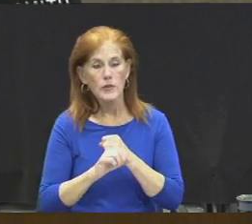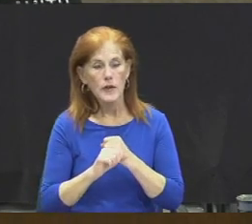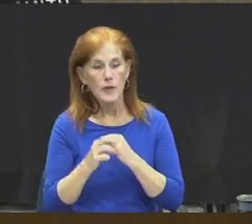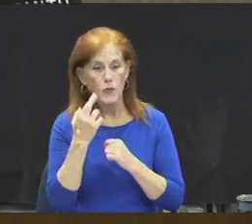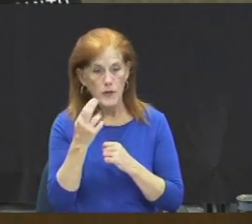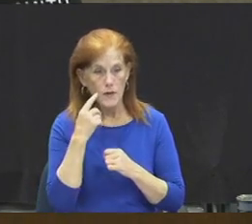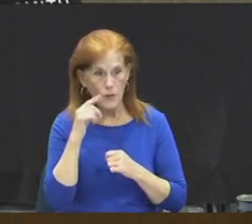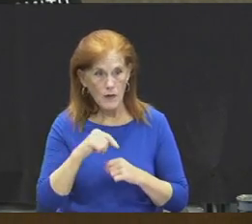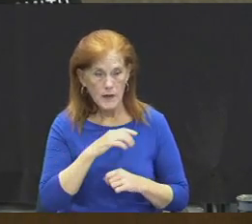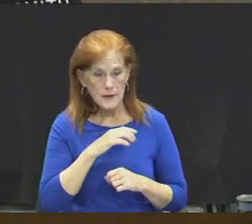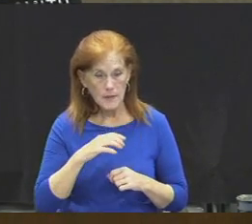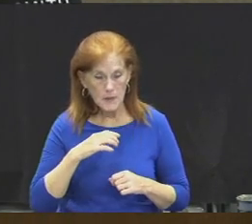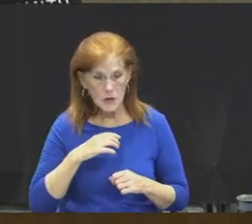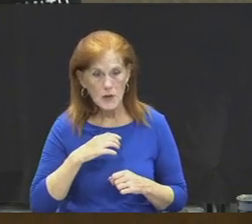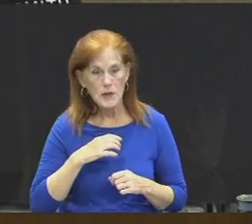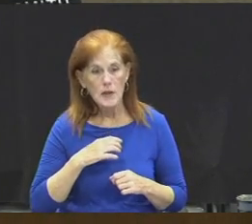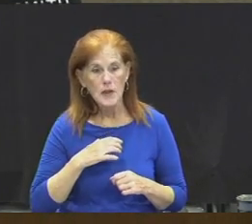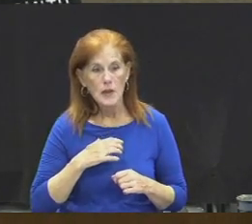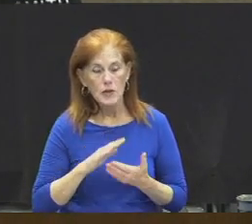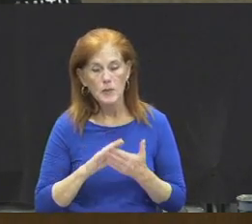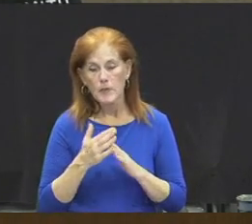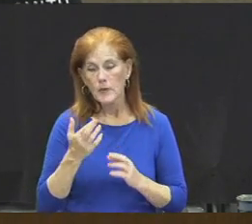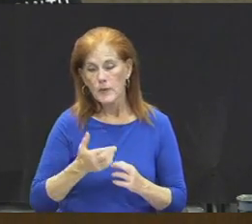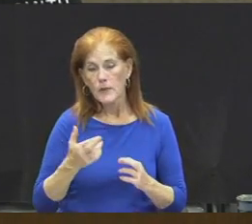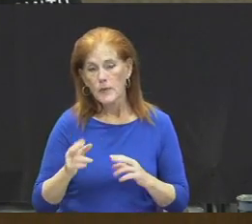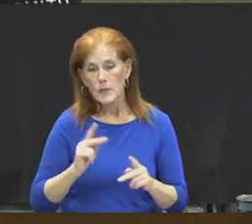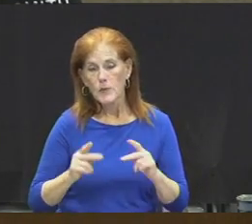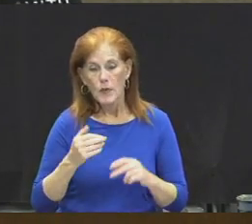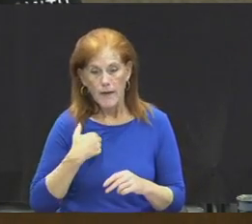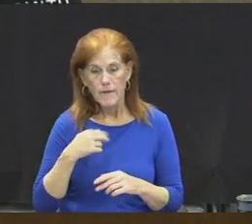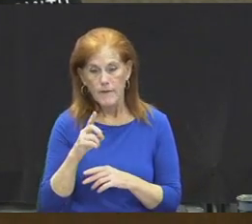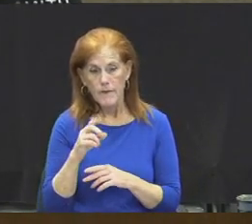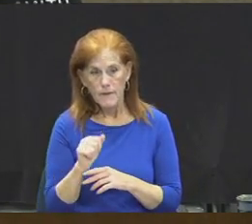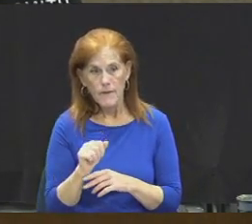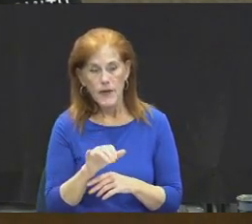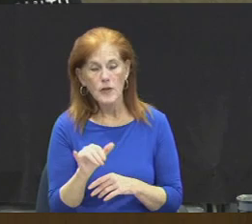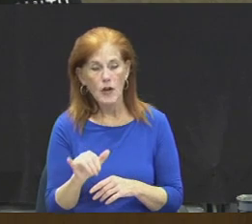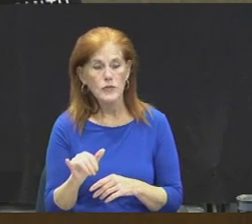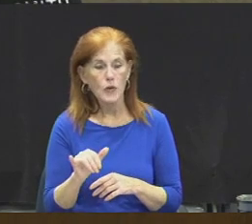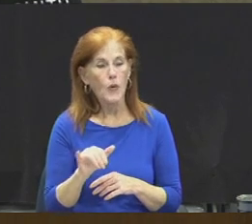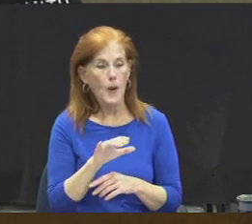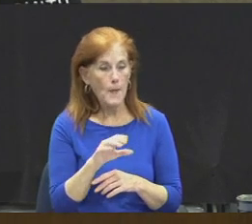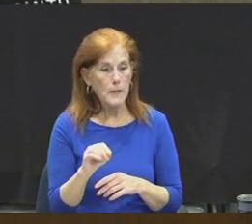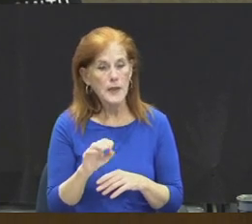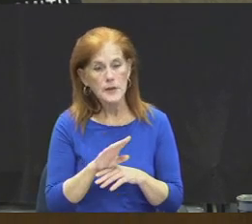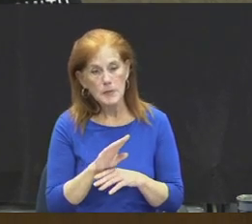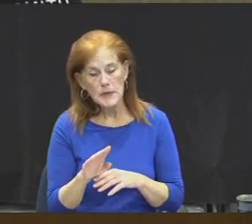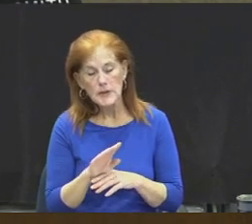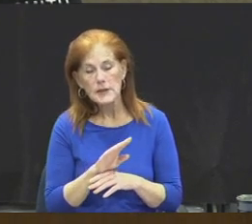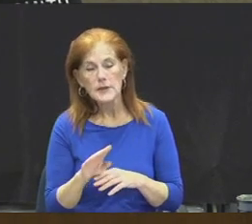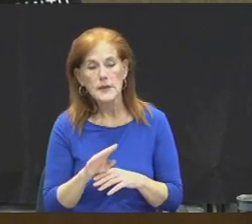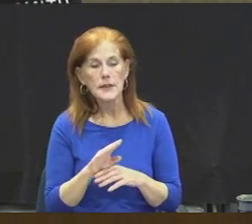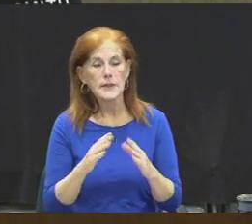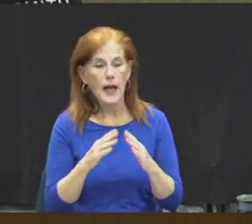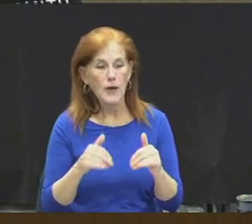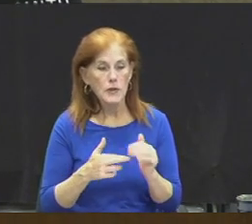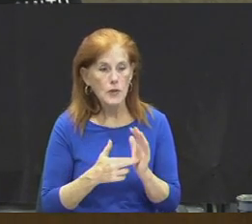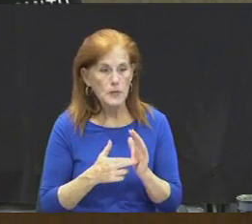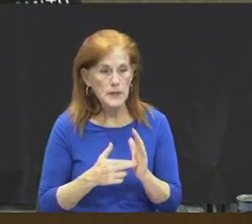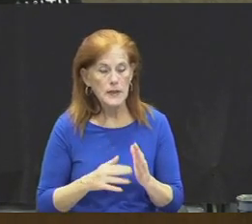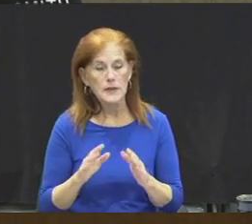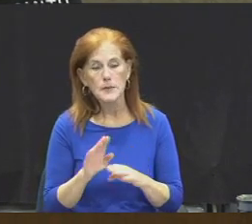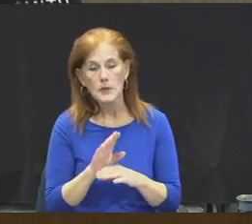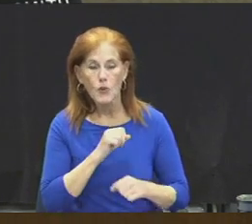commission as a resource that persons with disabilities, as well as employers, housing representatives, business